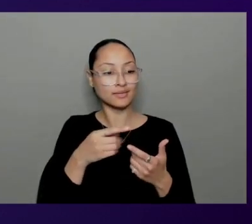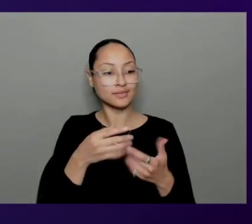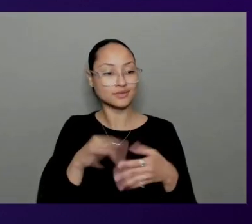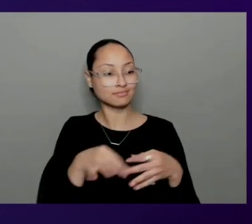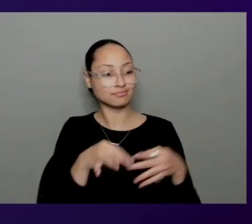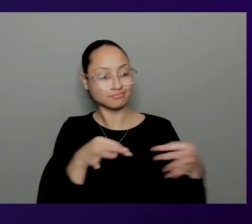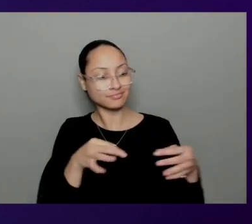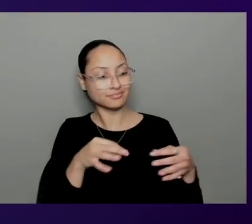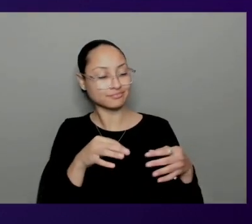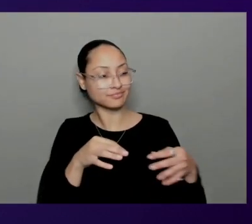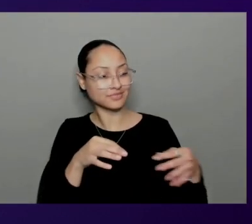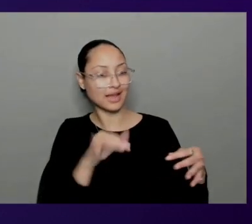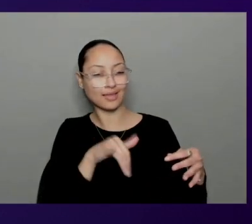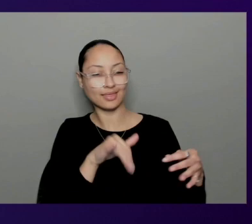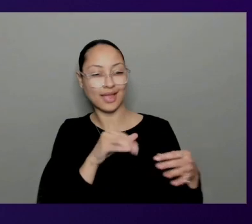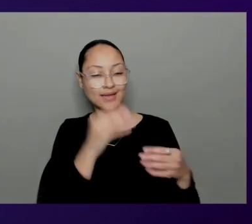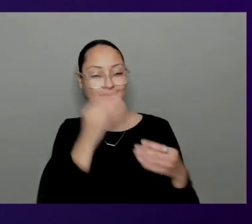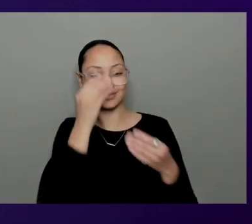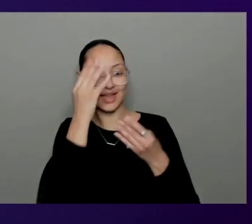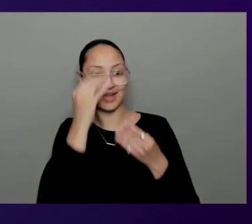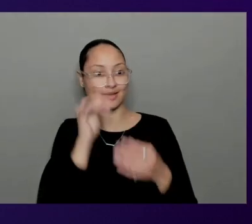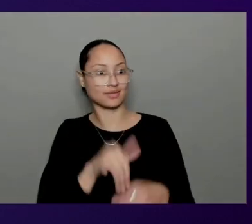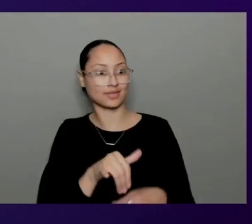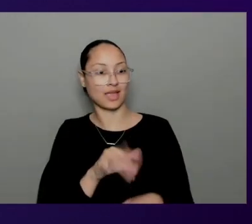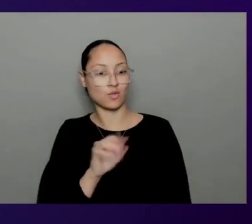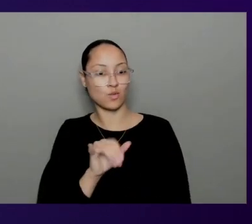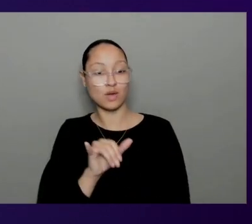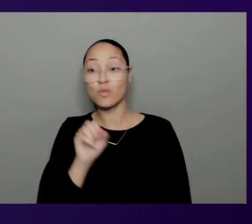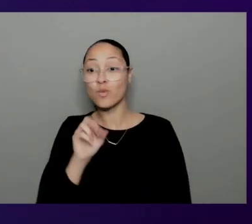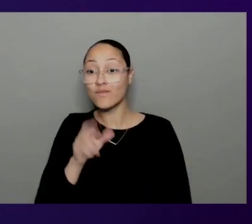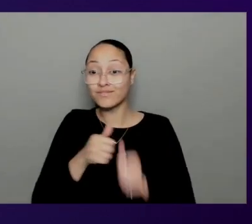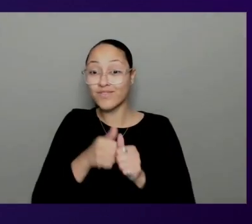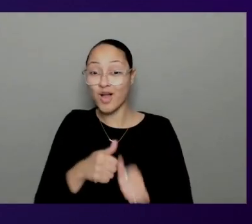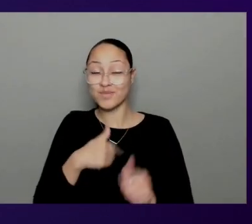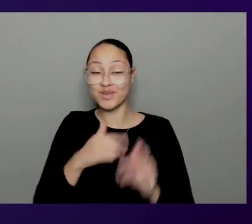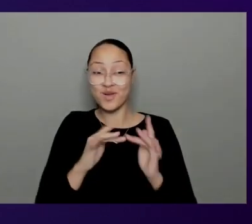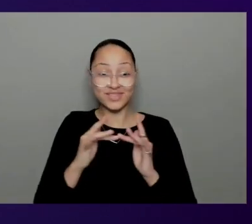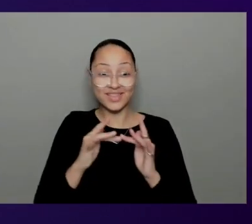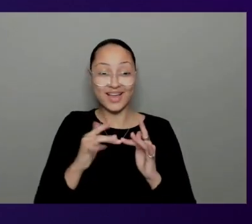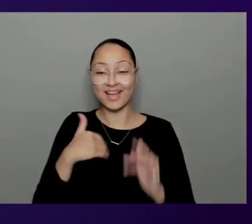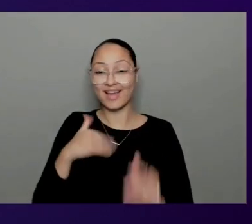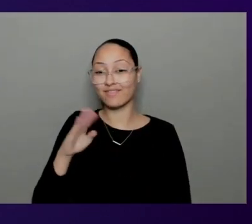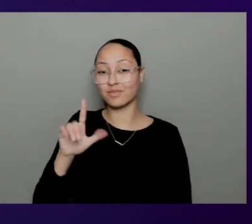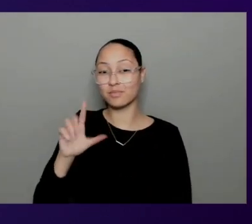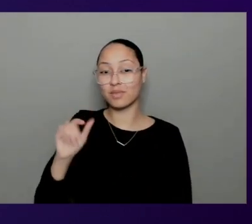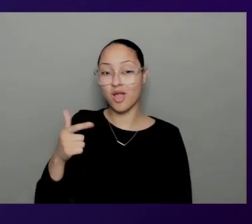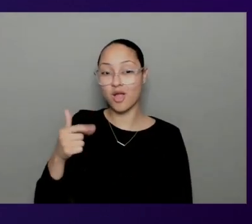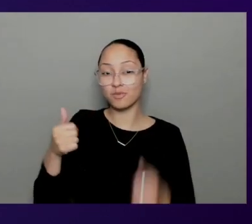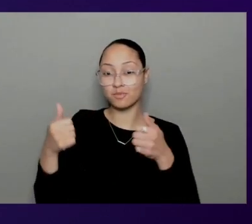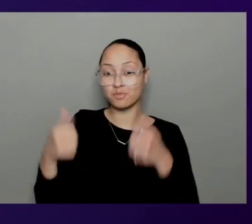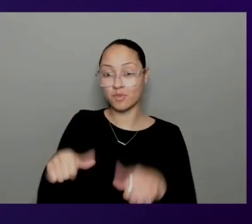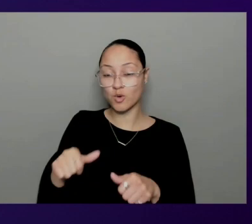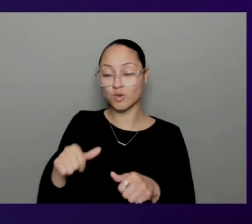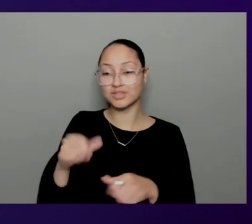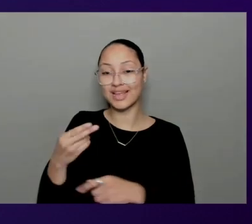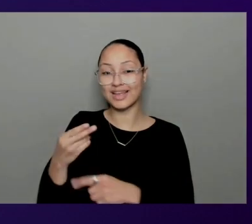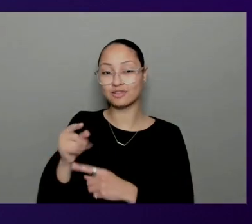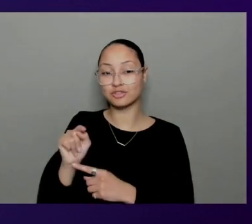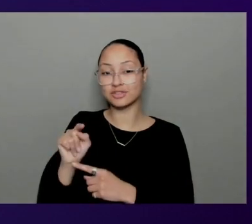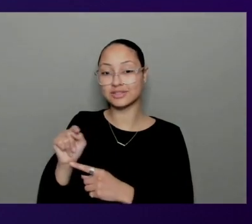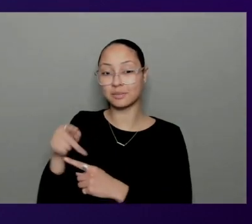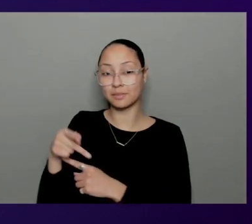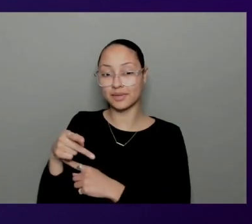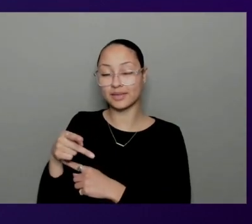can follow me online, and I have a blog post that shows how you can use the HTTP direct integration to use